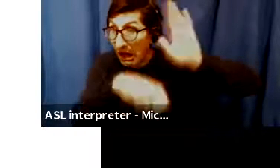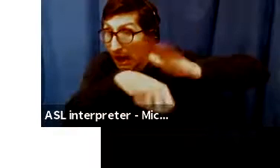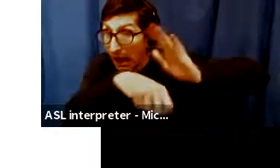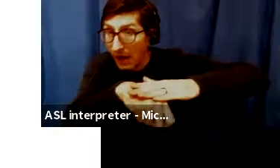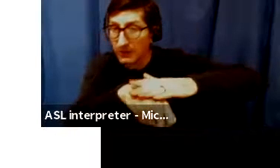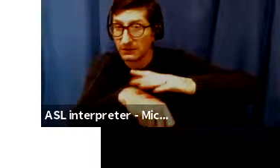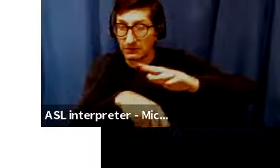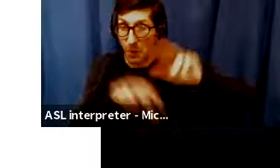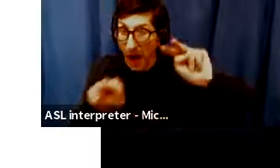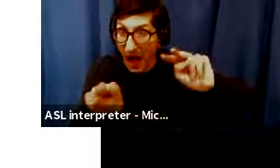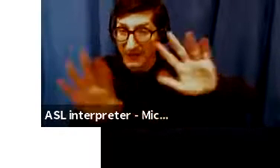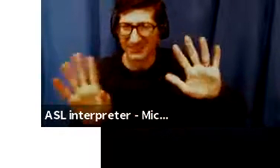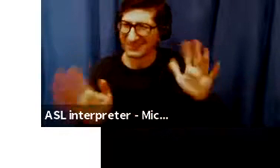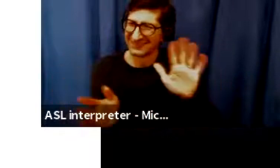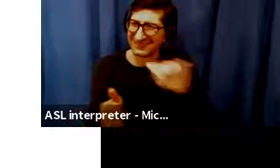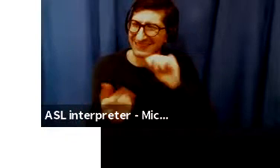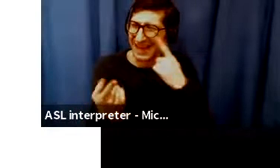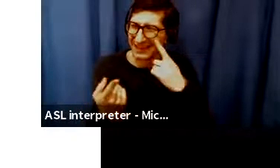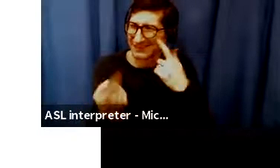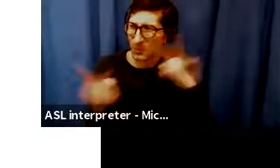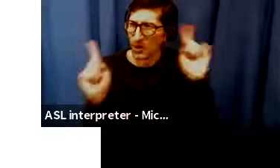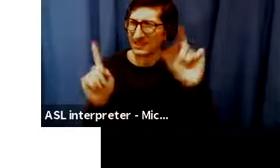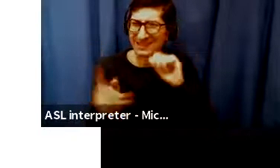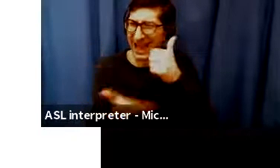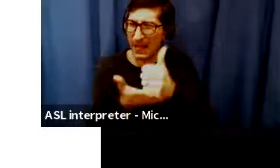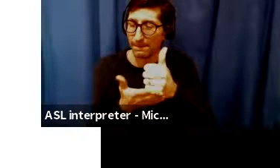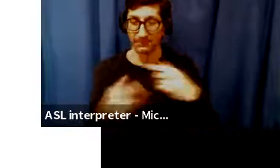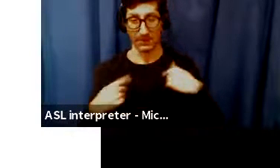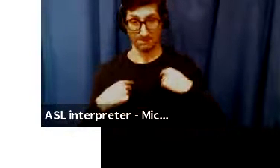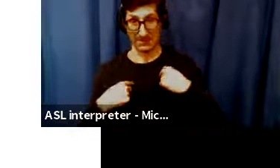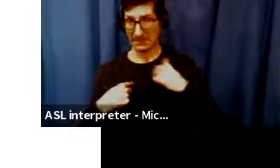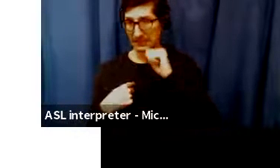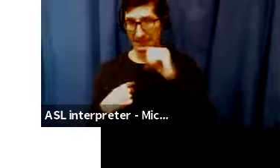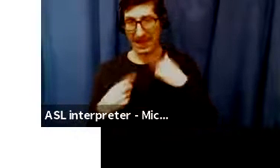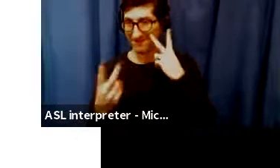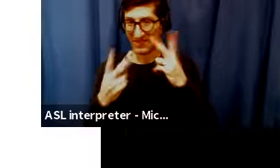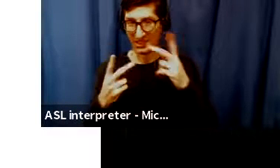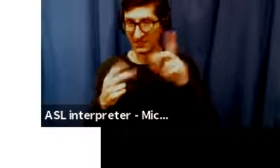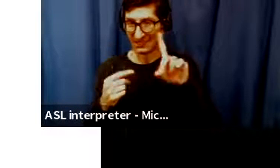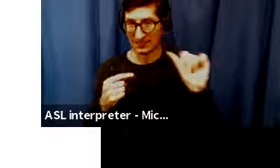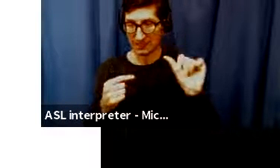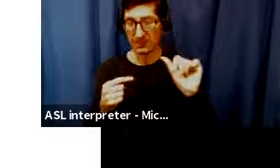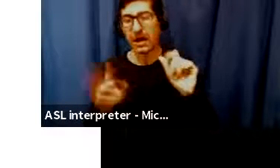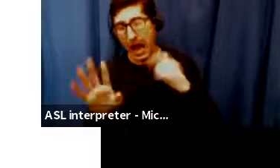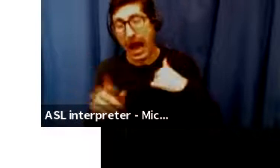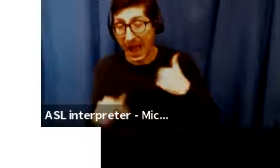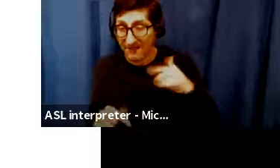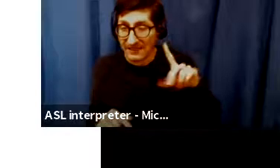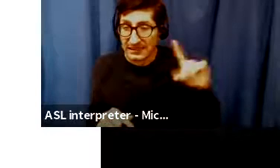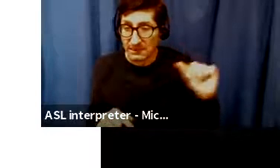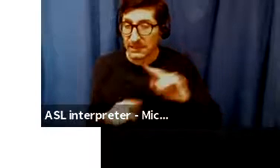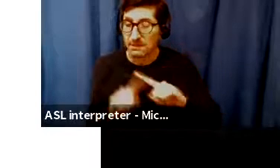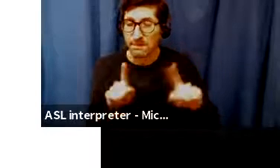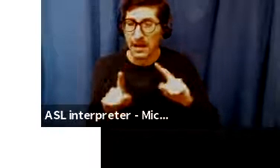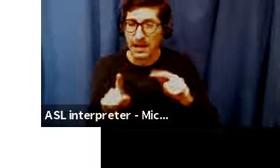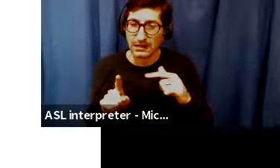don't know how often, and I'm not a person with a vision disability. I do have a vision, I do have a disability, but I